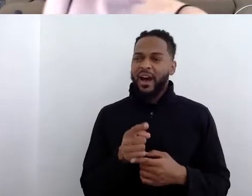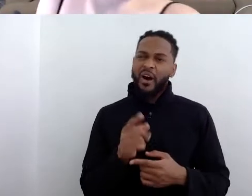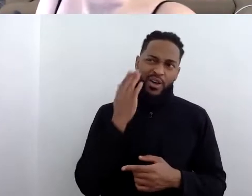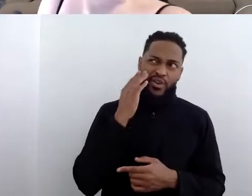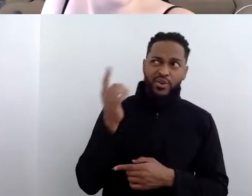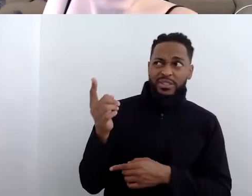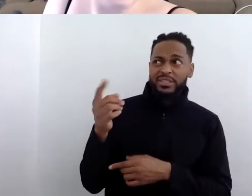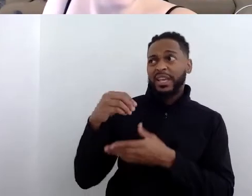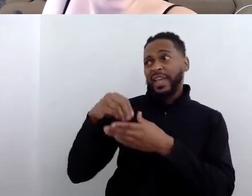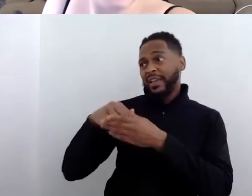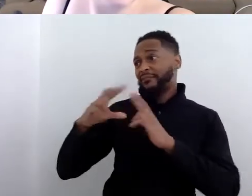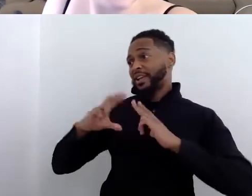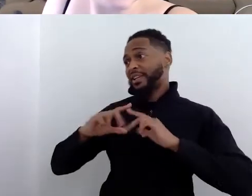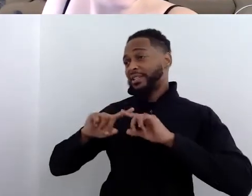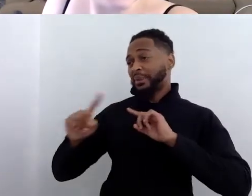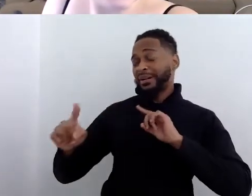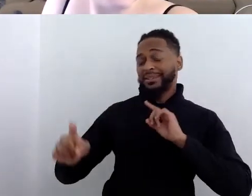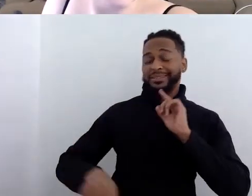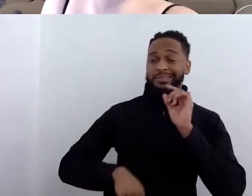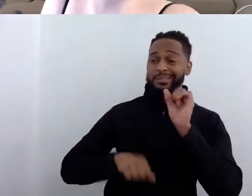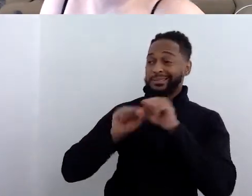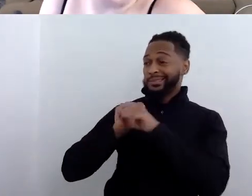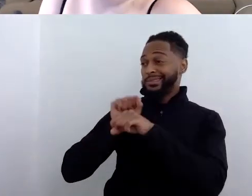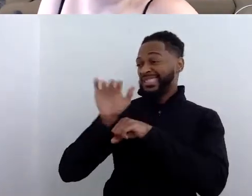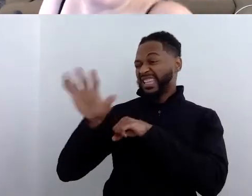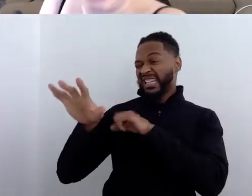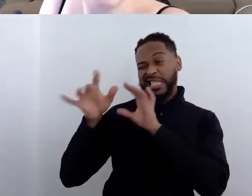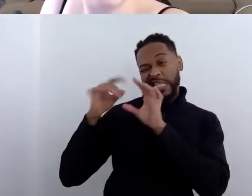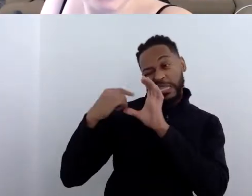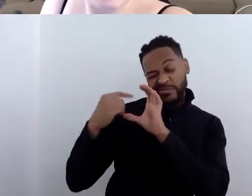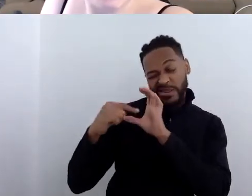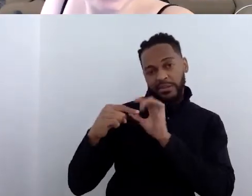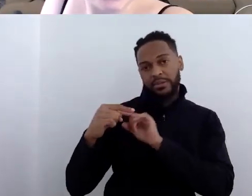It's not like I don't have my phone. Yeah.